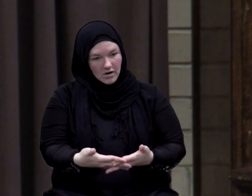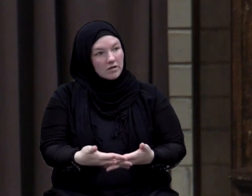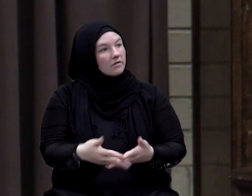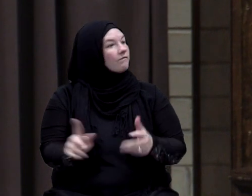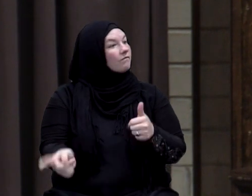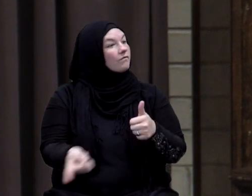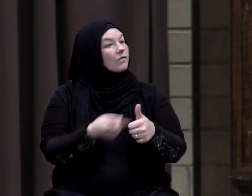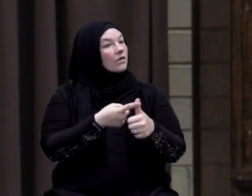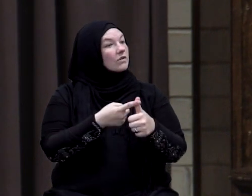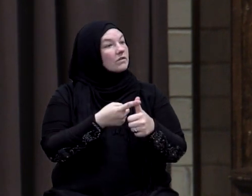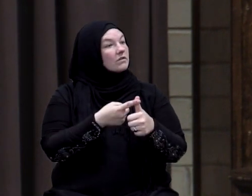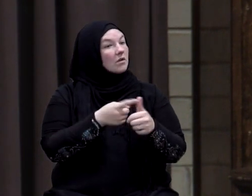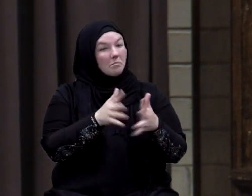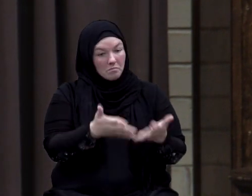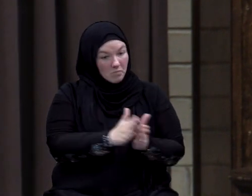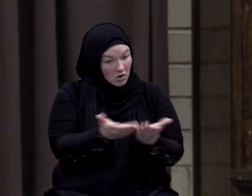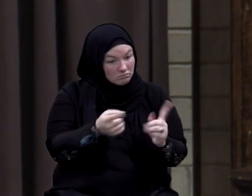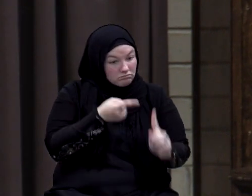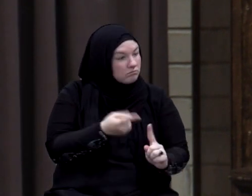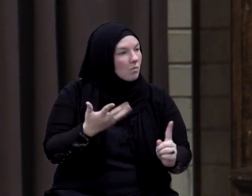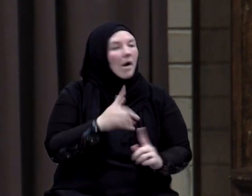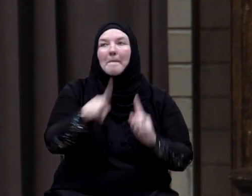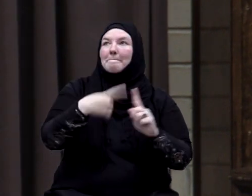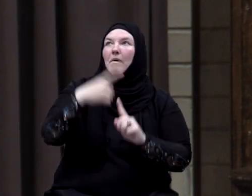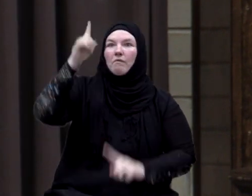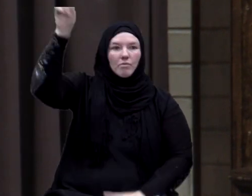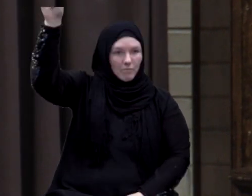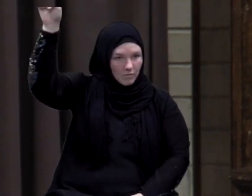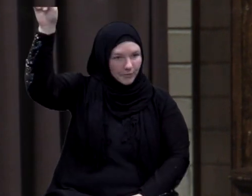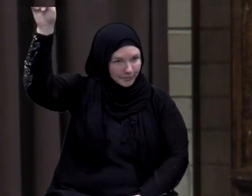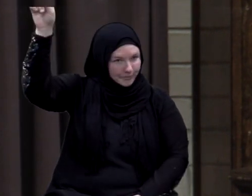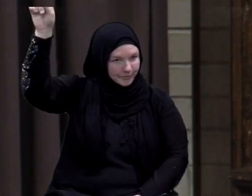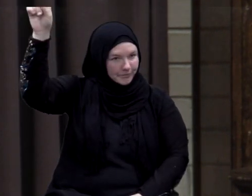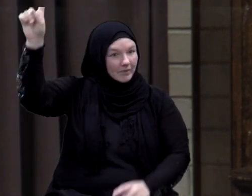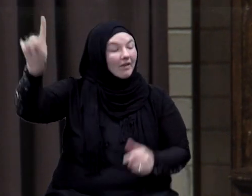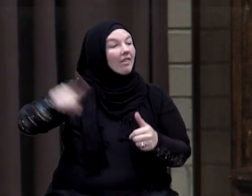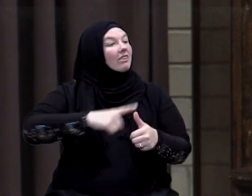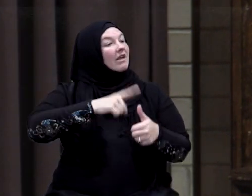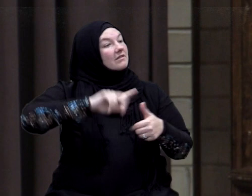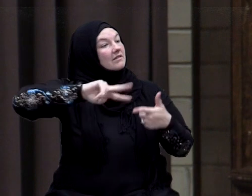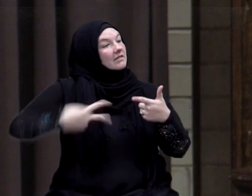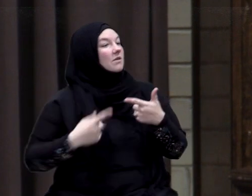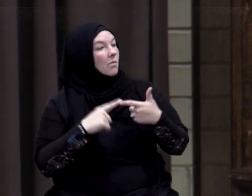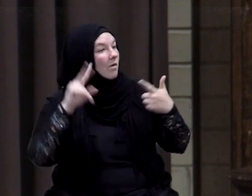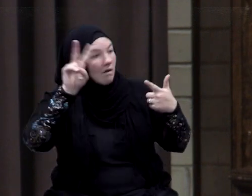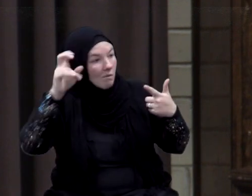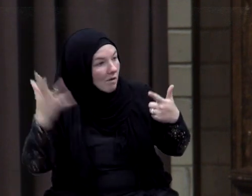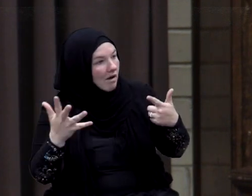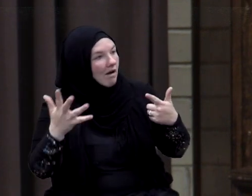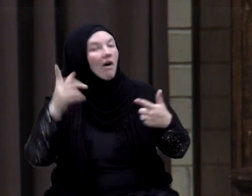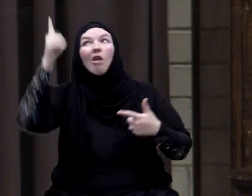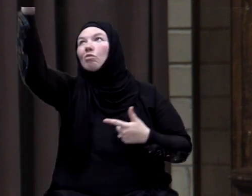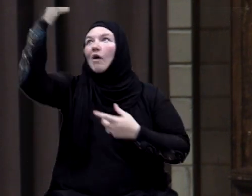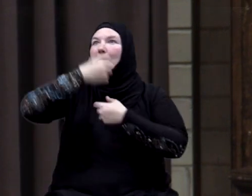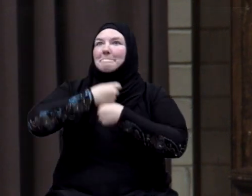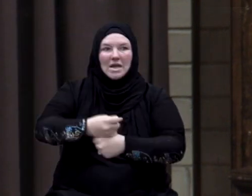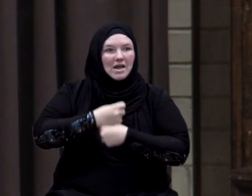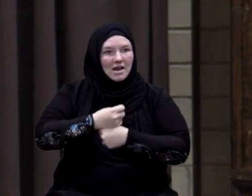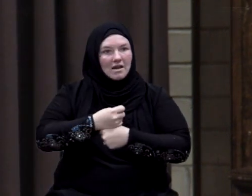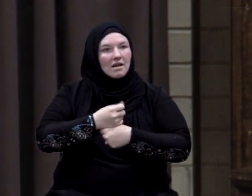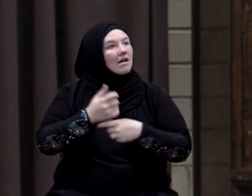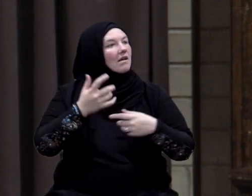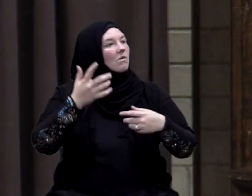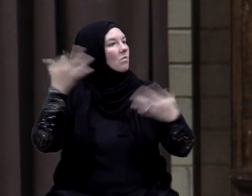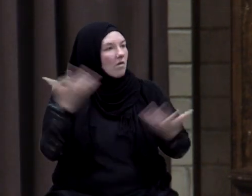about Allah. Second, about Allah's creation with a focus on humans.